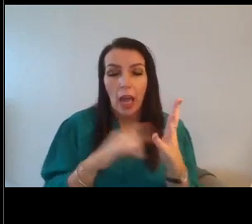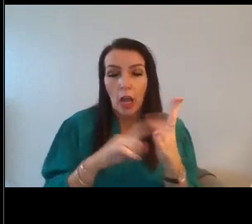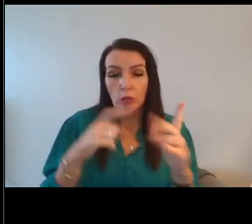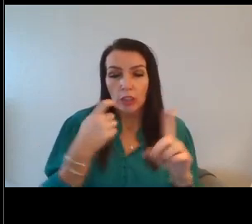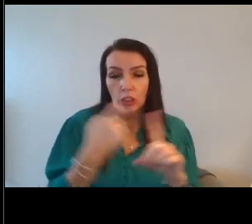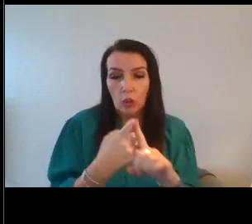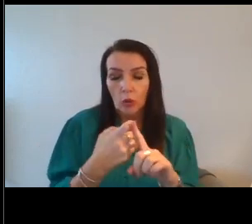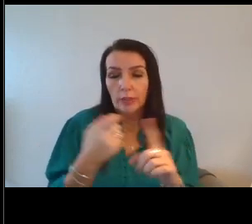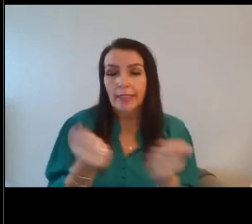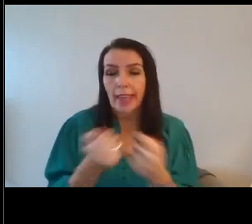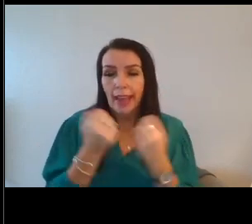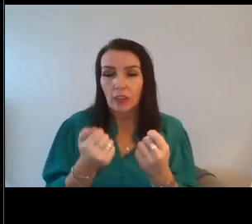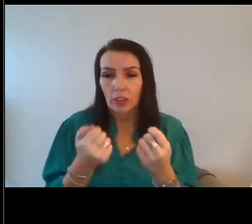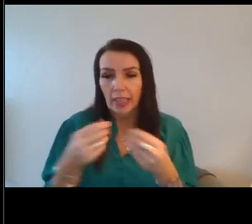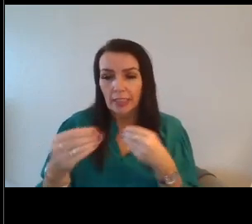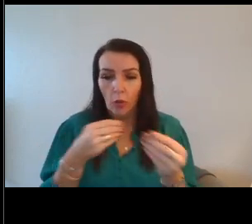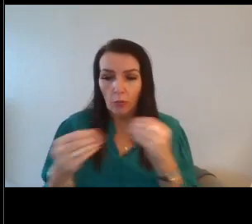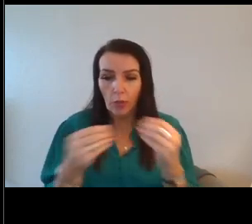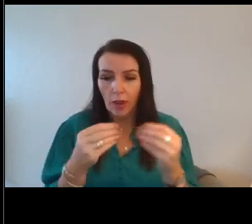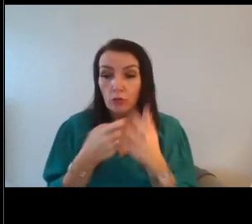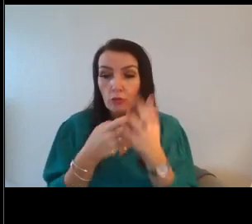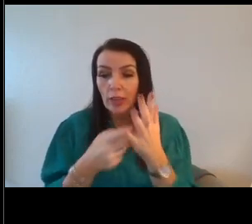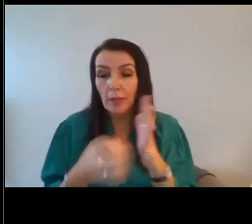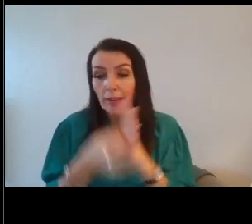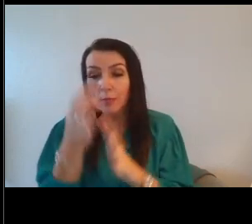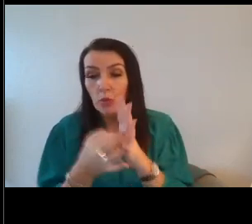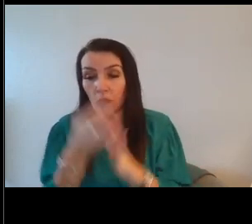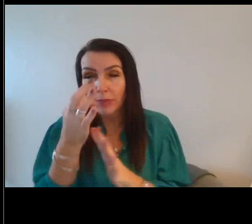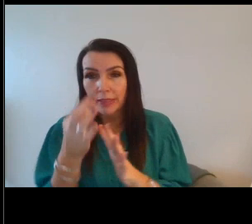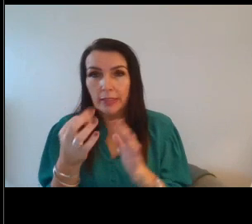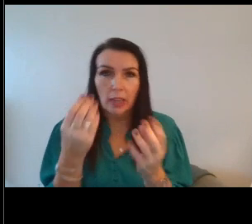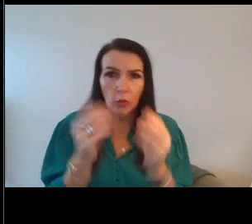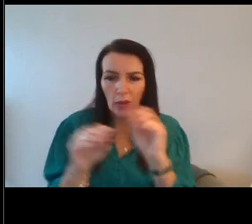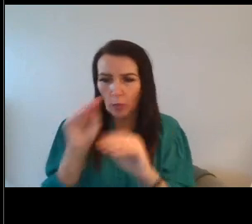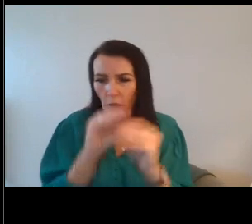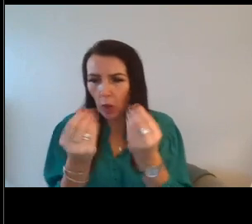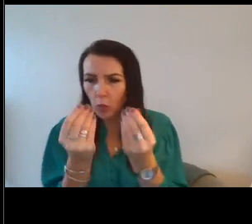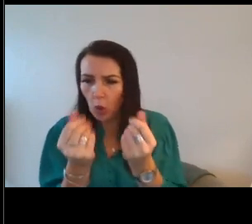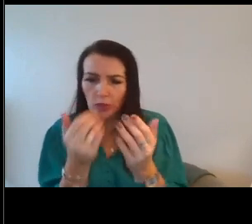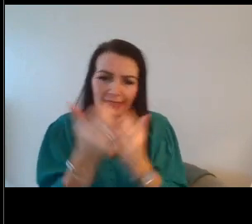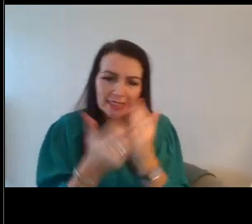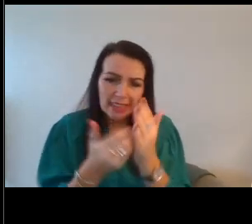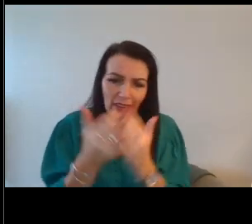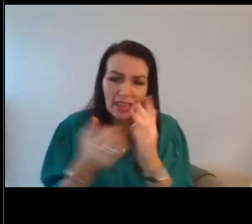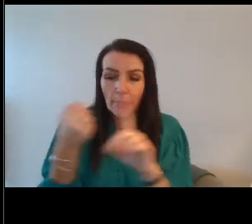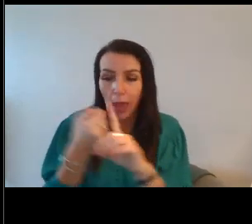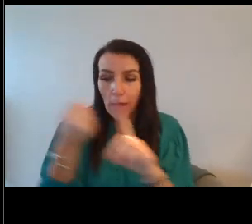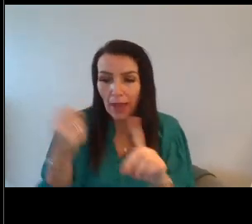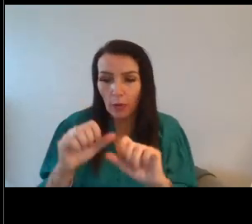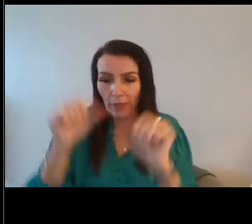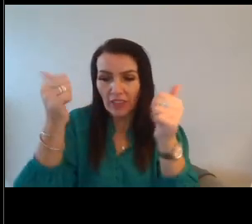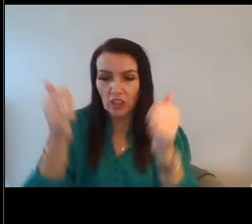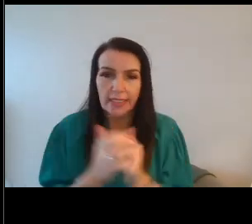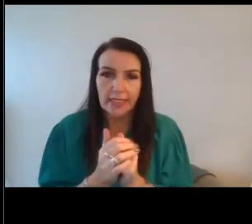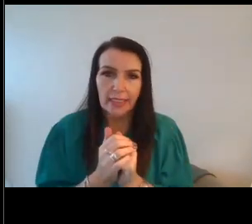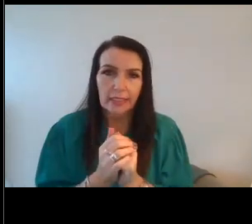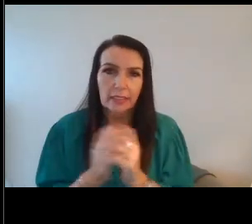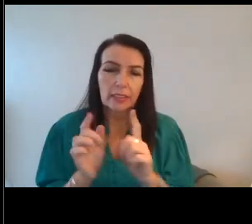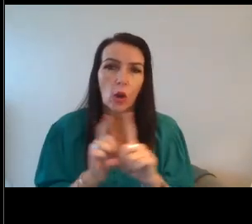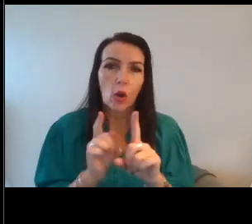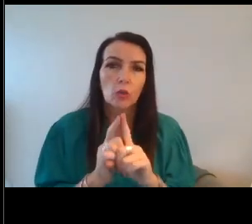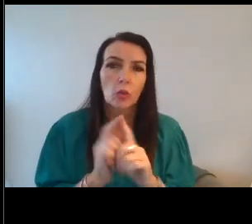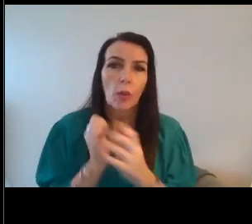software to recommend property improvements, to estimate potential costs and savings and impacts on efficiency, as well as evaluate how well